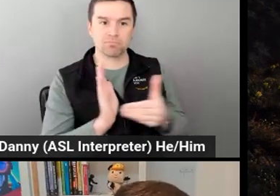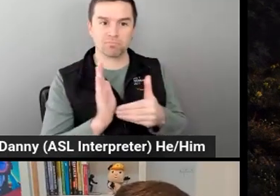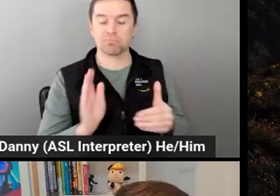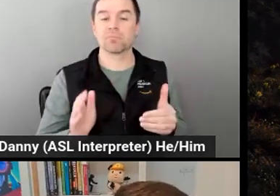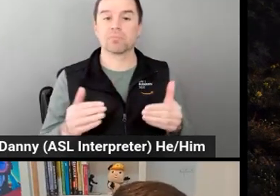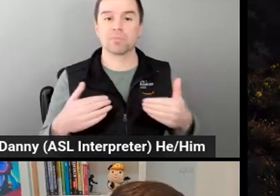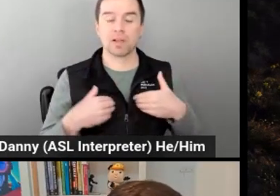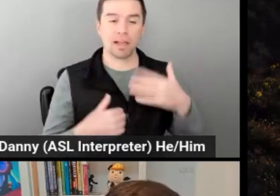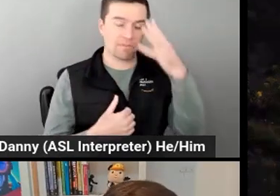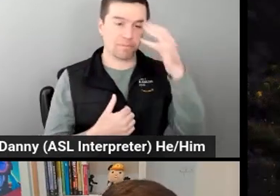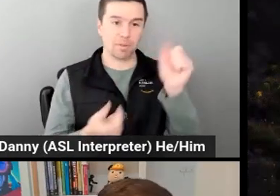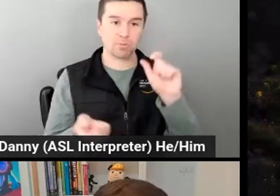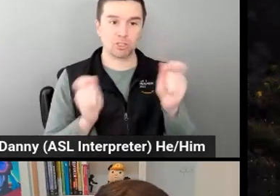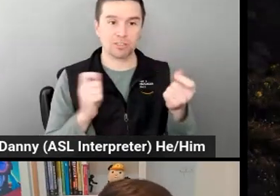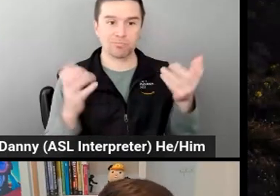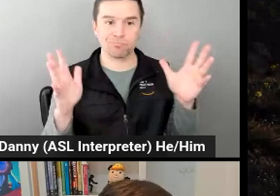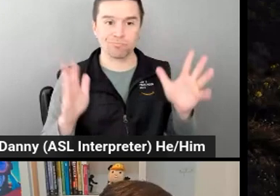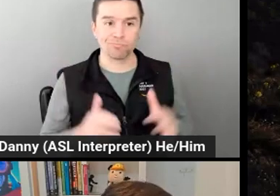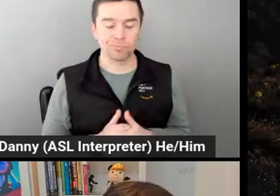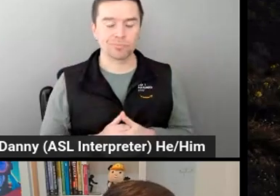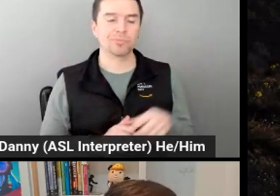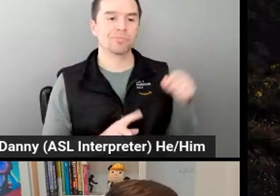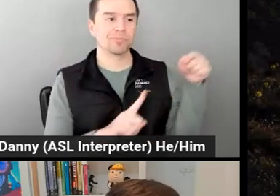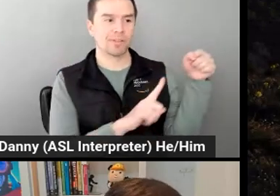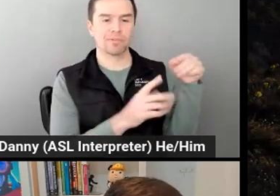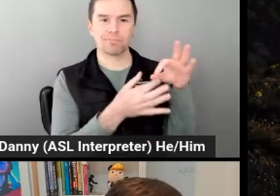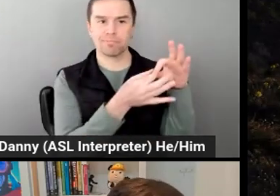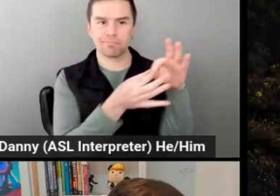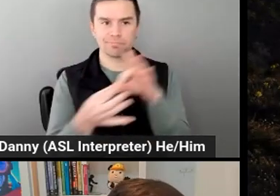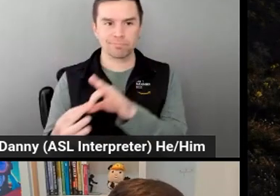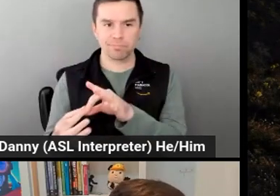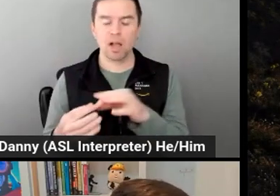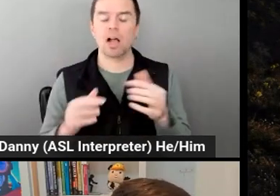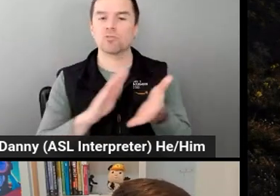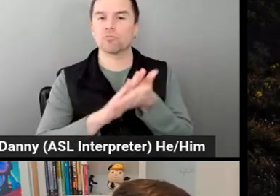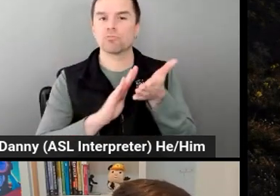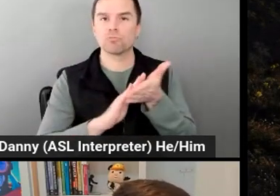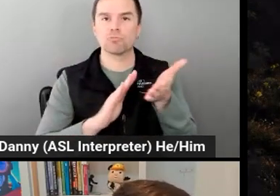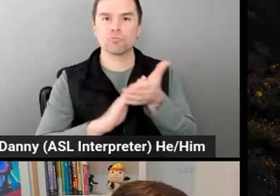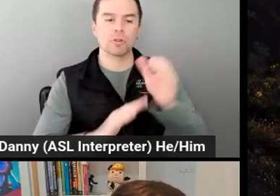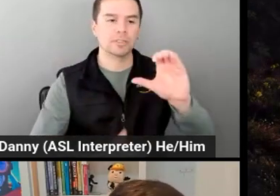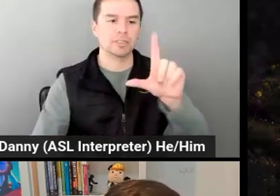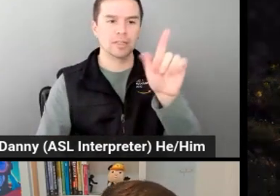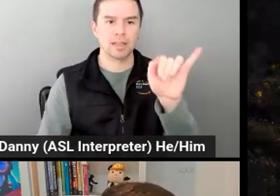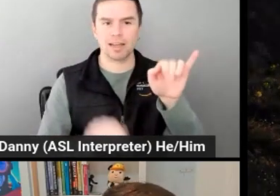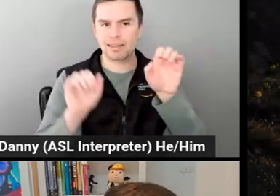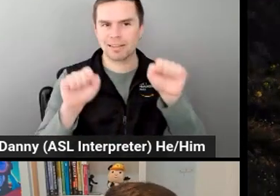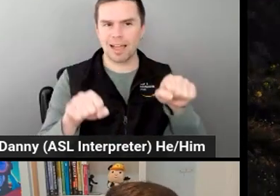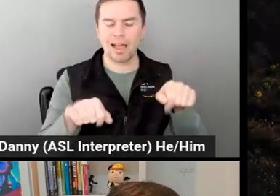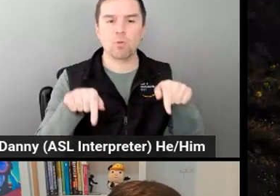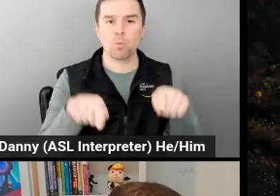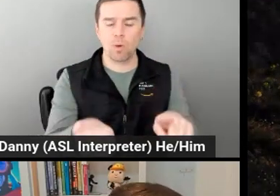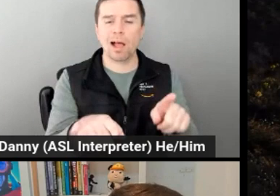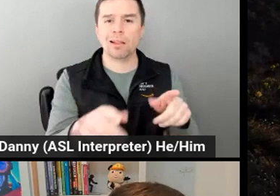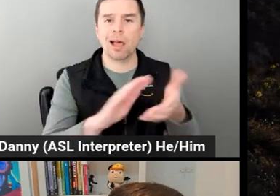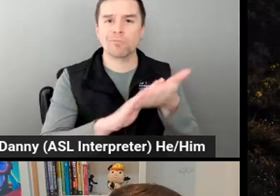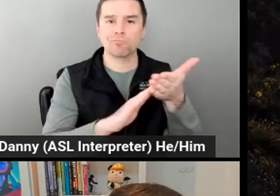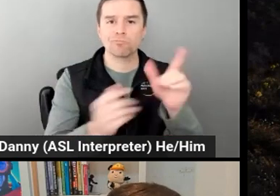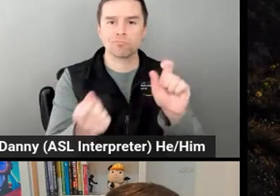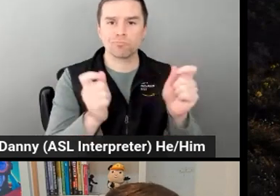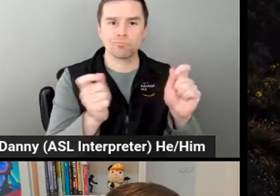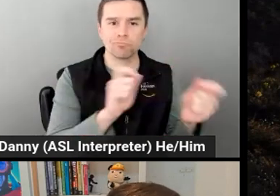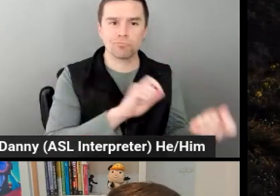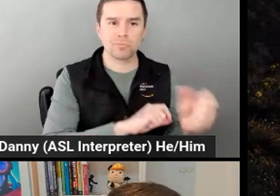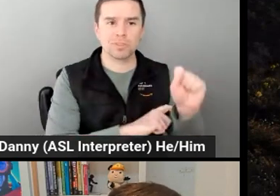the memory change. So this is connected. I can start running a CLI as I make changes, like the SAM CLI, which can automatically pick